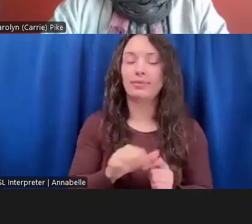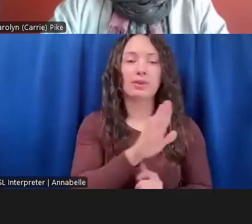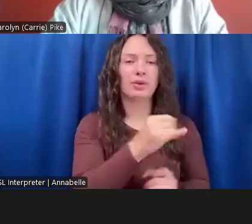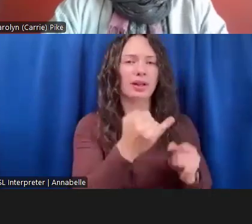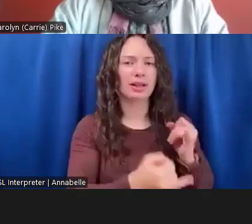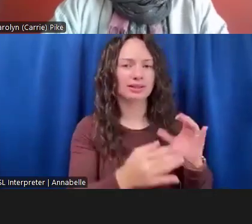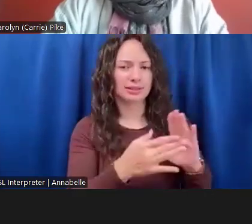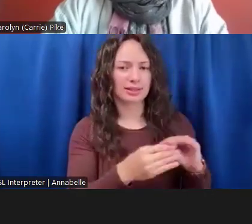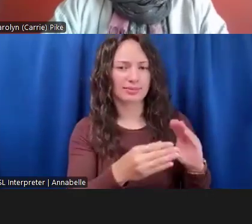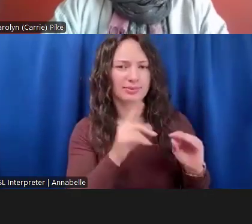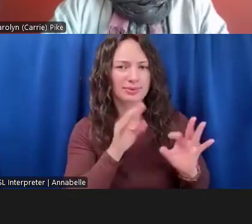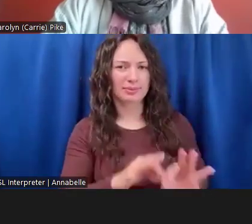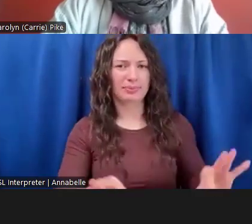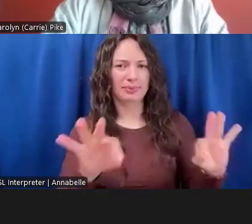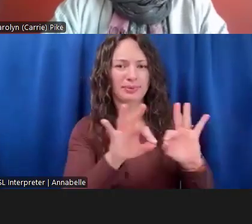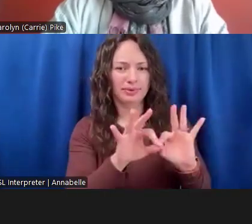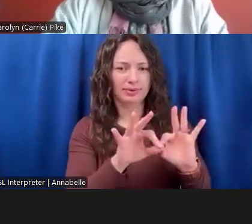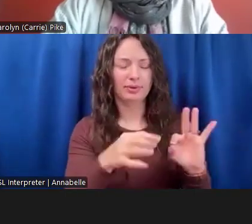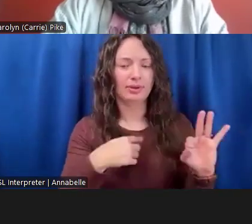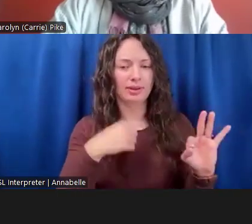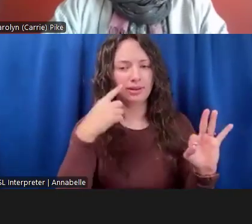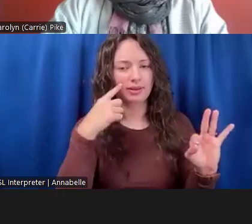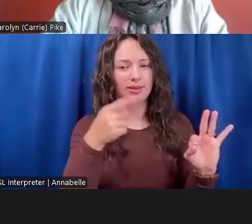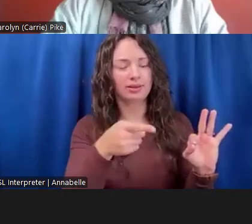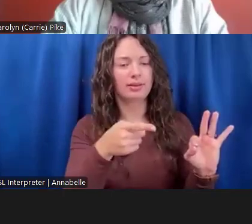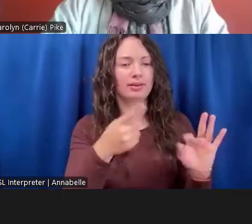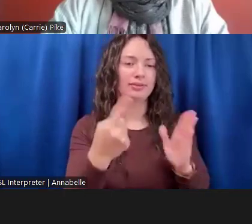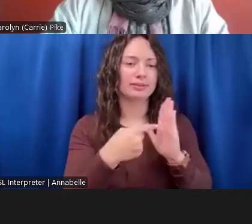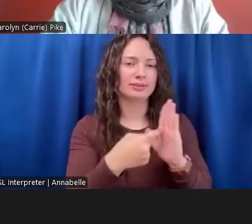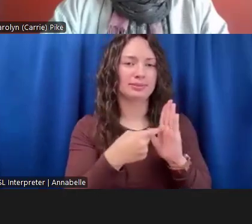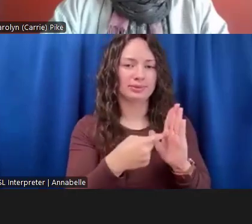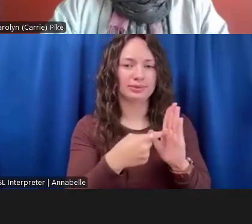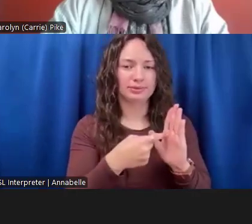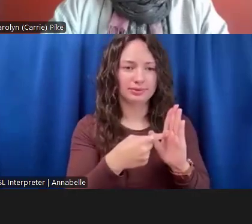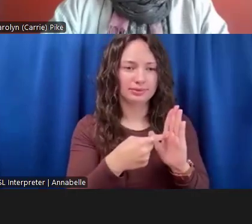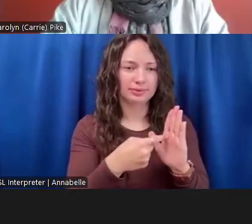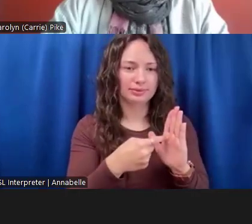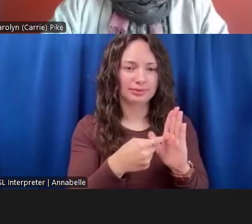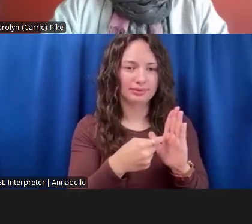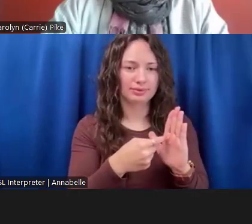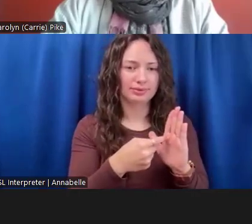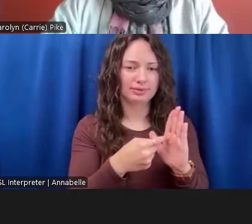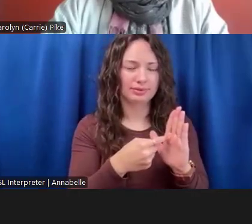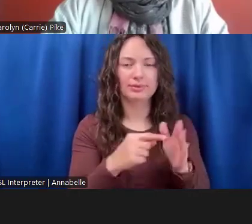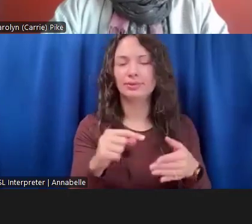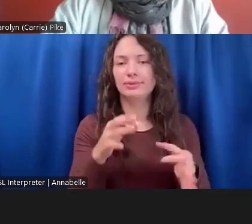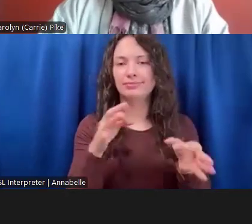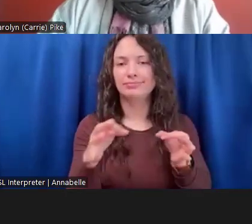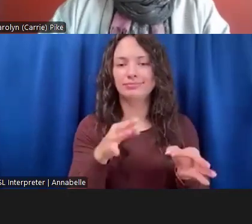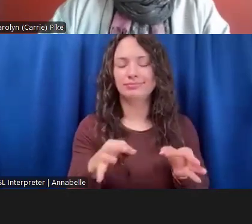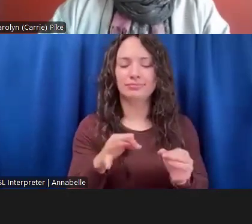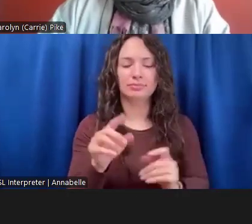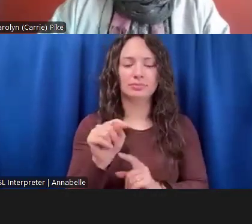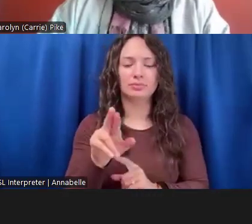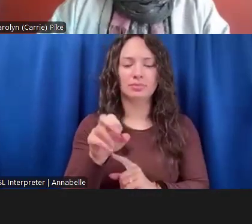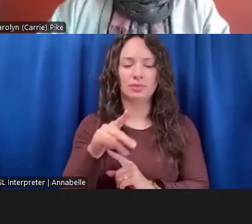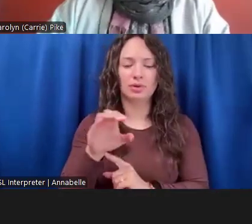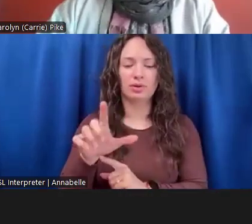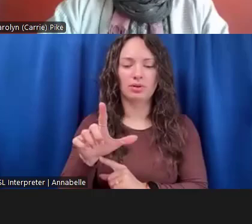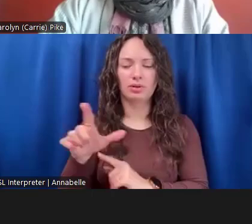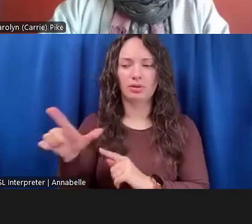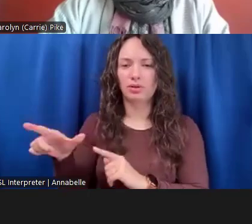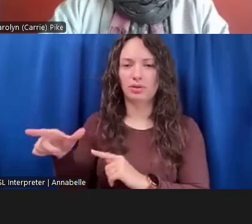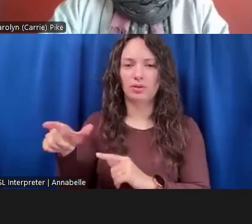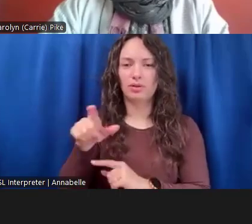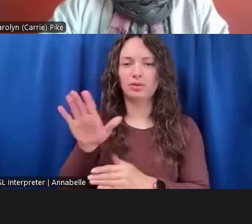an important one. I think, talking about, for instance, neotropical migrant songbirds,